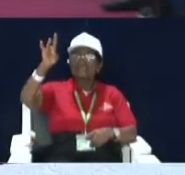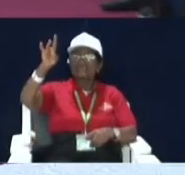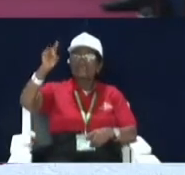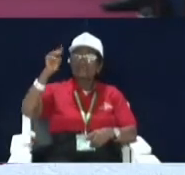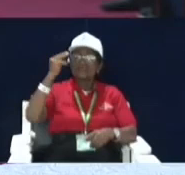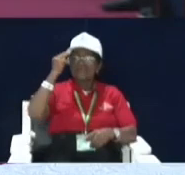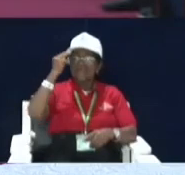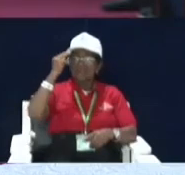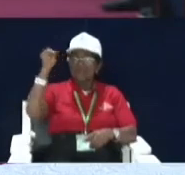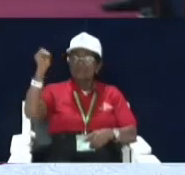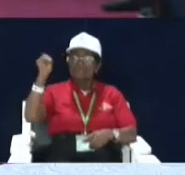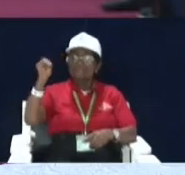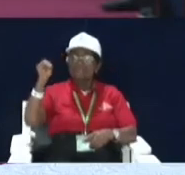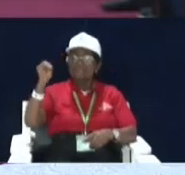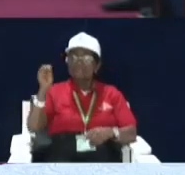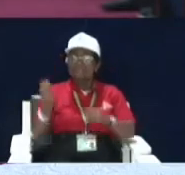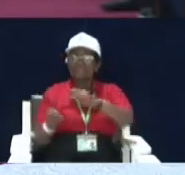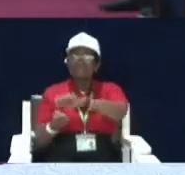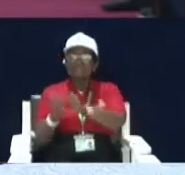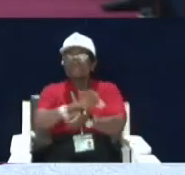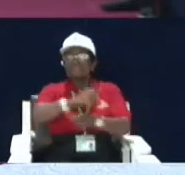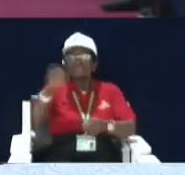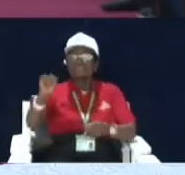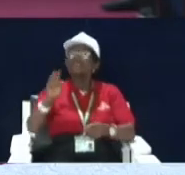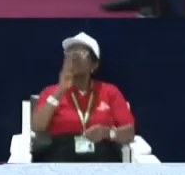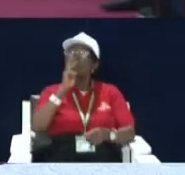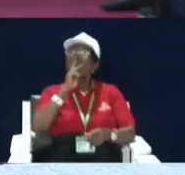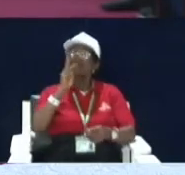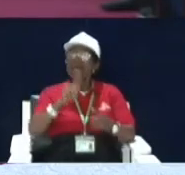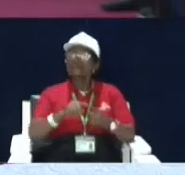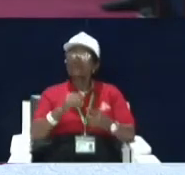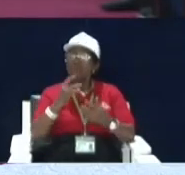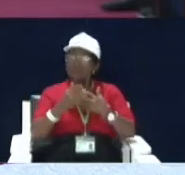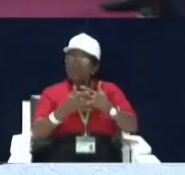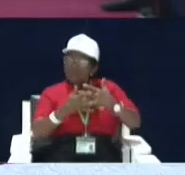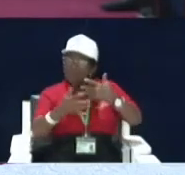Moses changing water to blood.